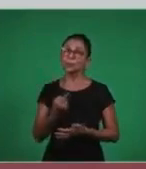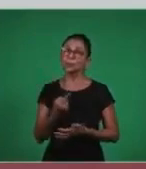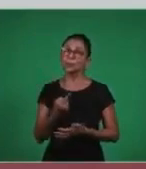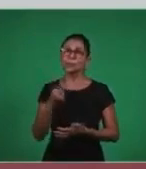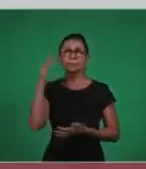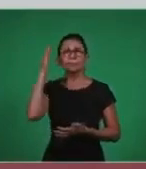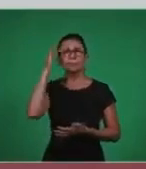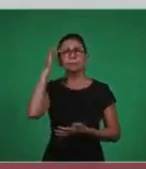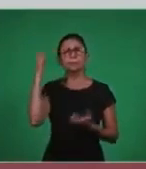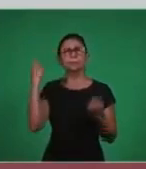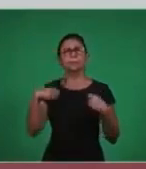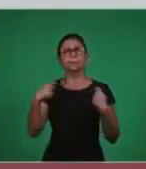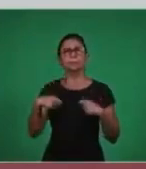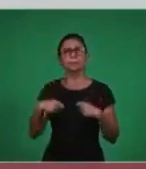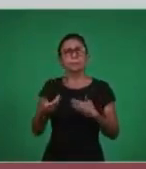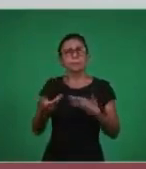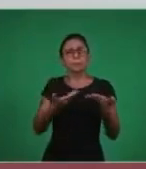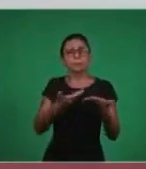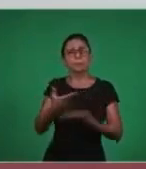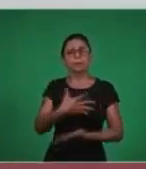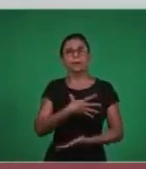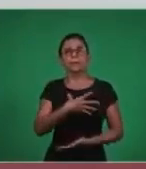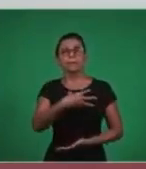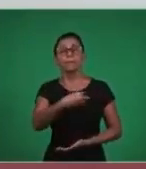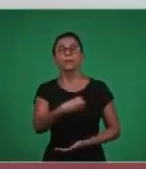there, ready to destroy everything.